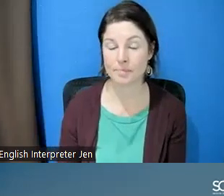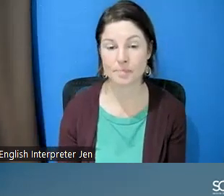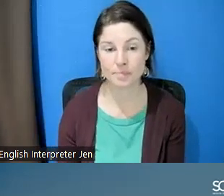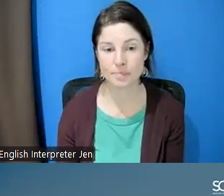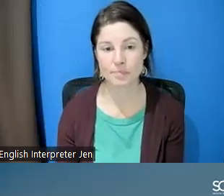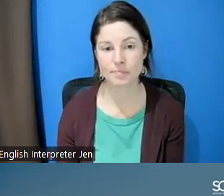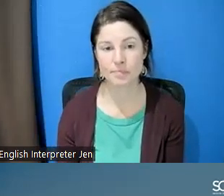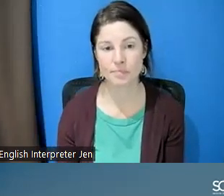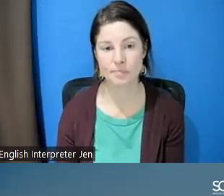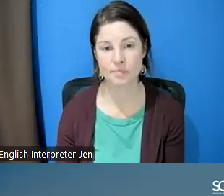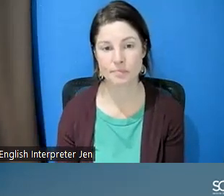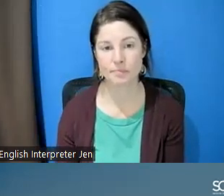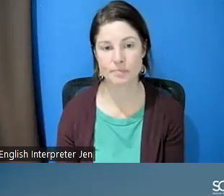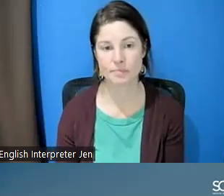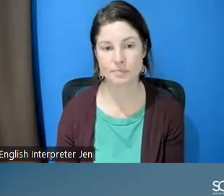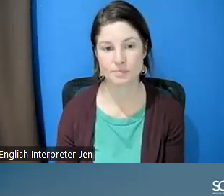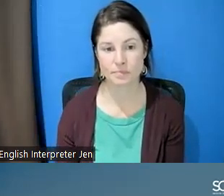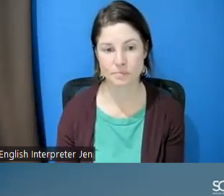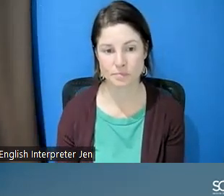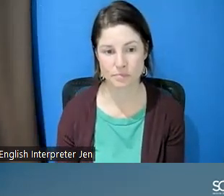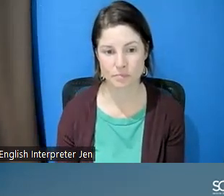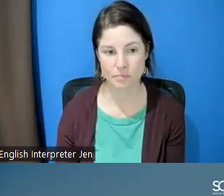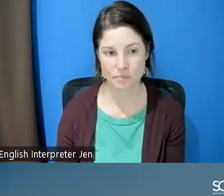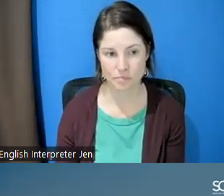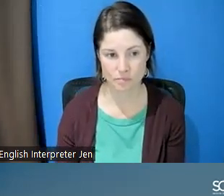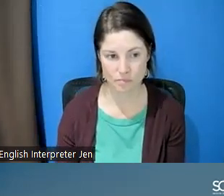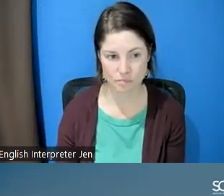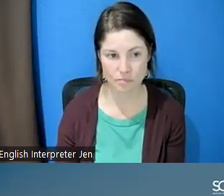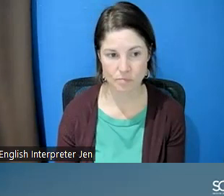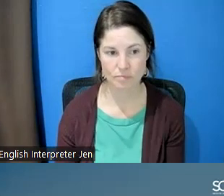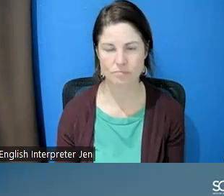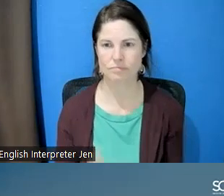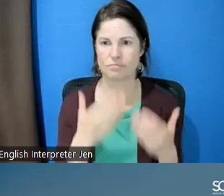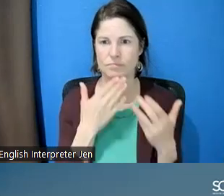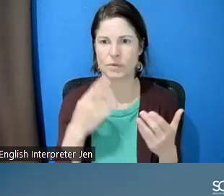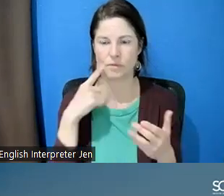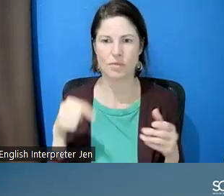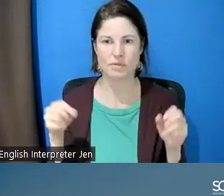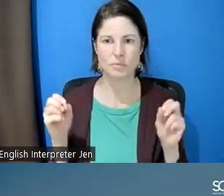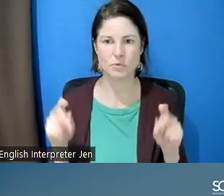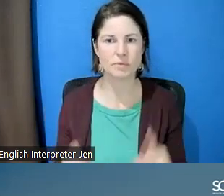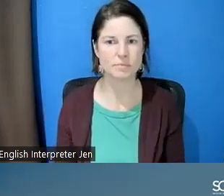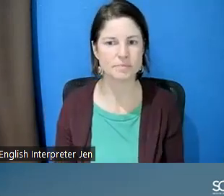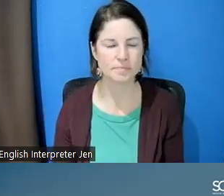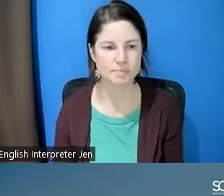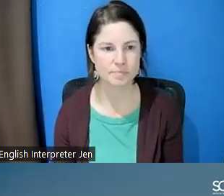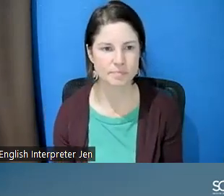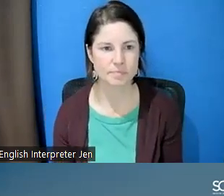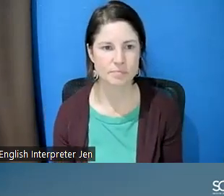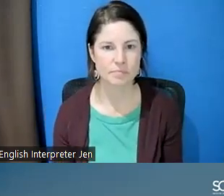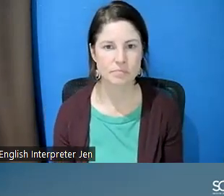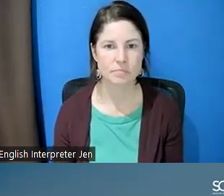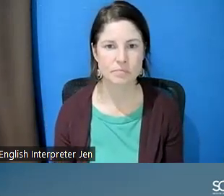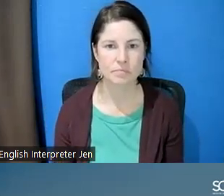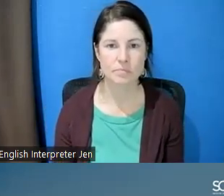Yes, thank you for this opportunity. My question, today's presentation, it'll be sent out to individuals